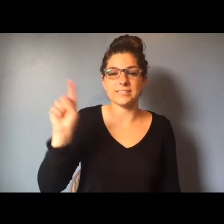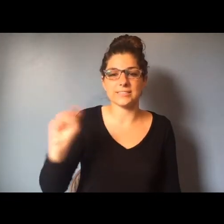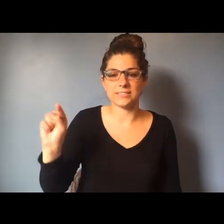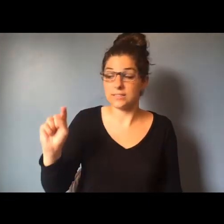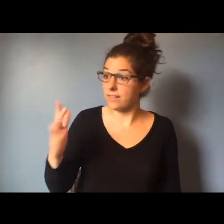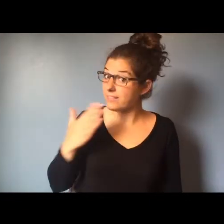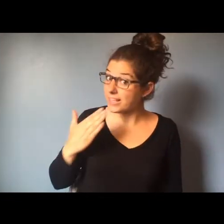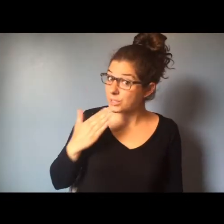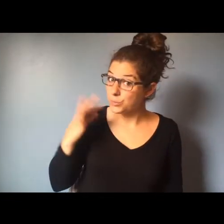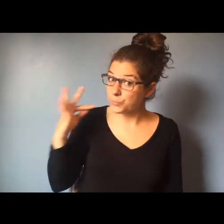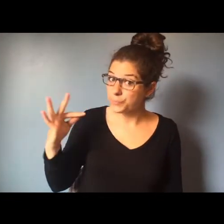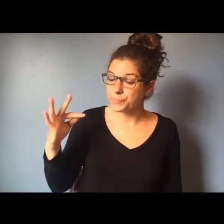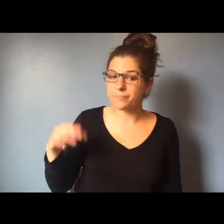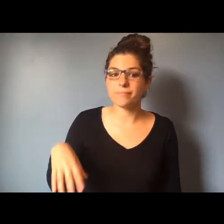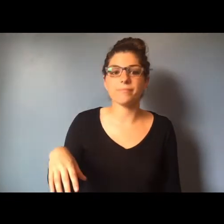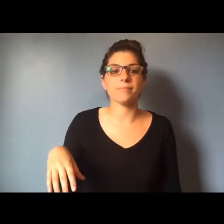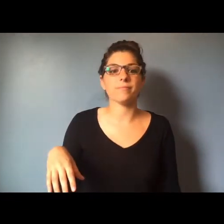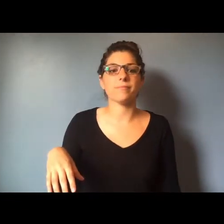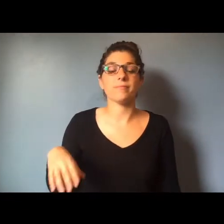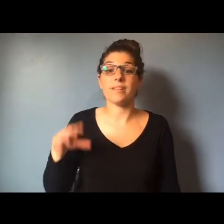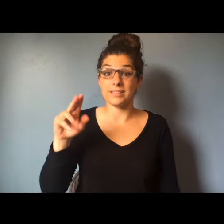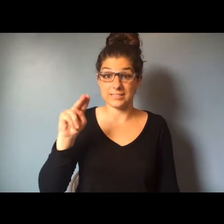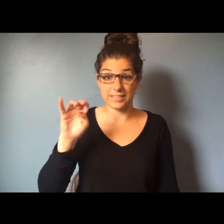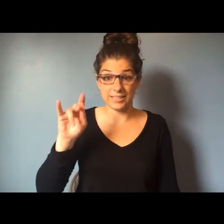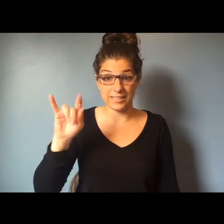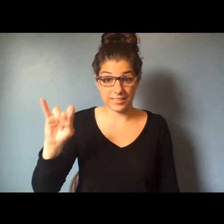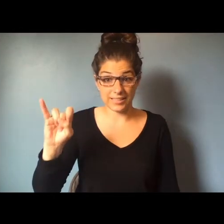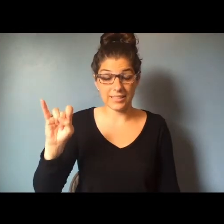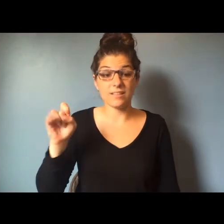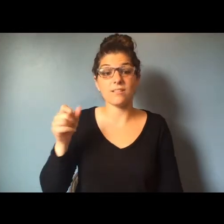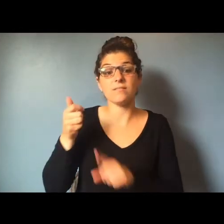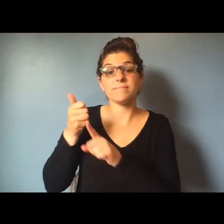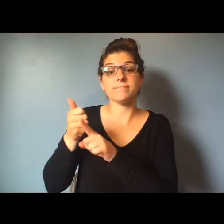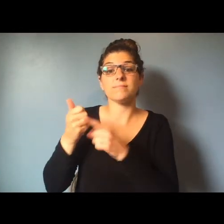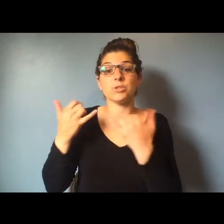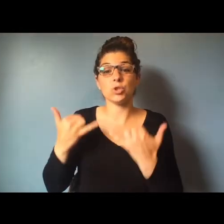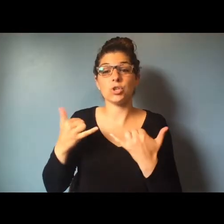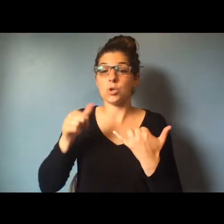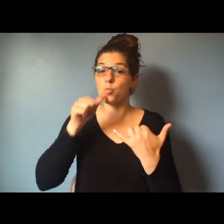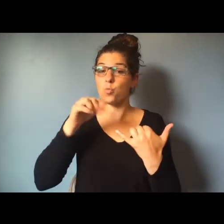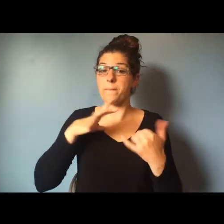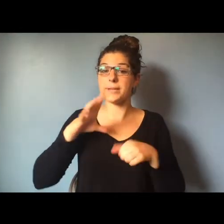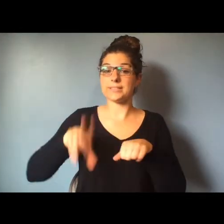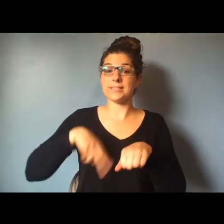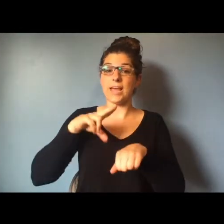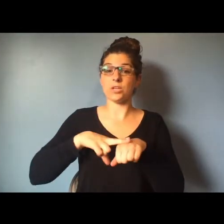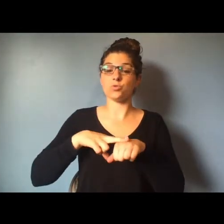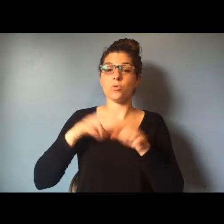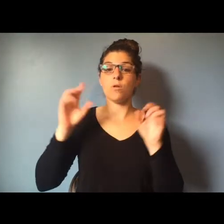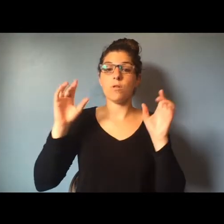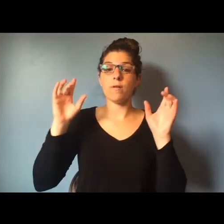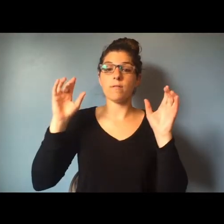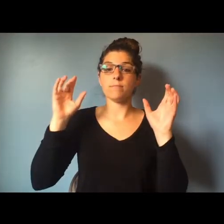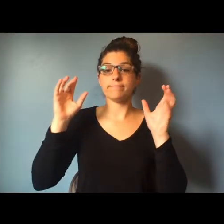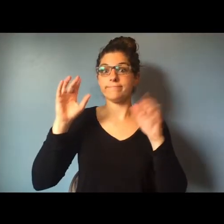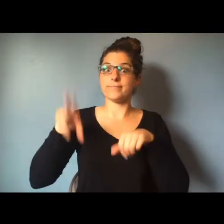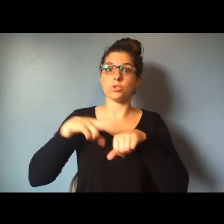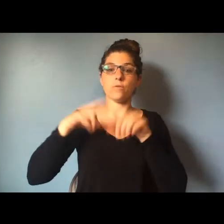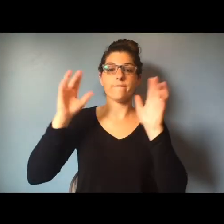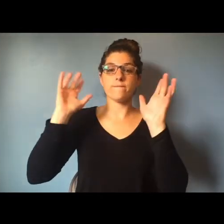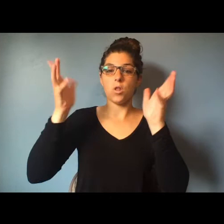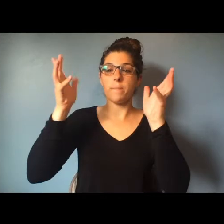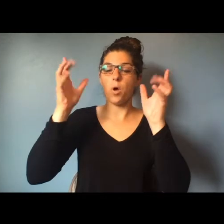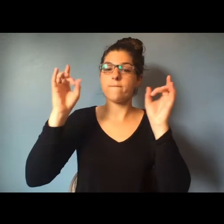So first we have Nikki Nieves, who is currently on the women's national sitting volleyball team. She competed in